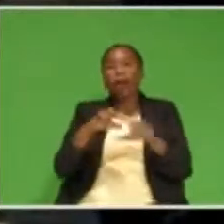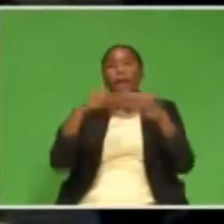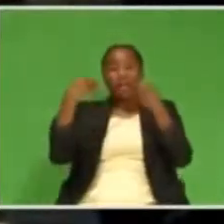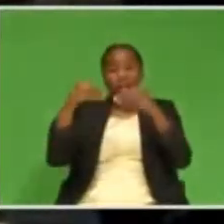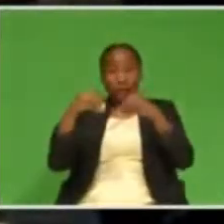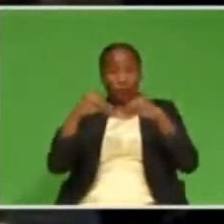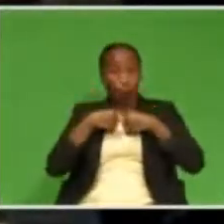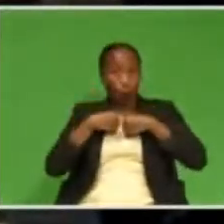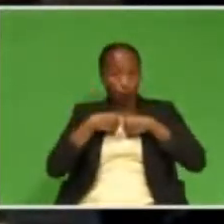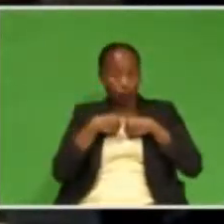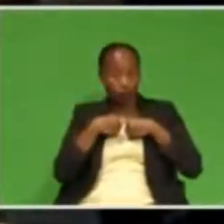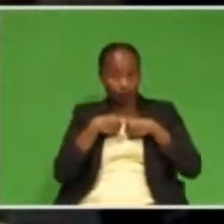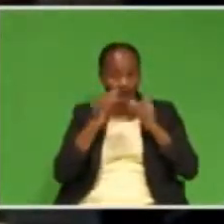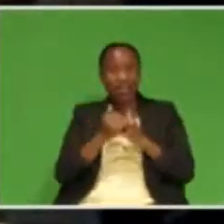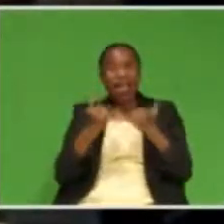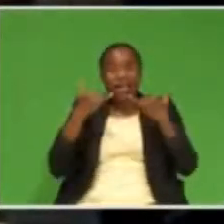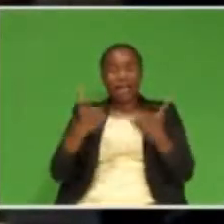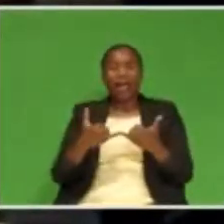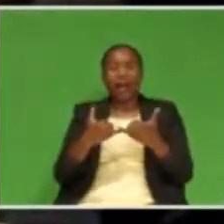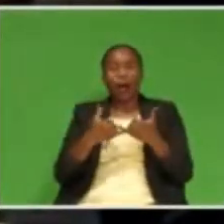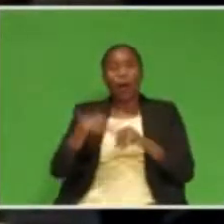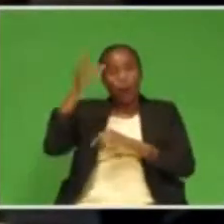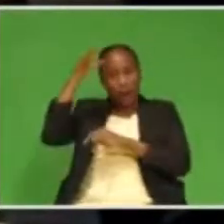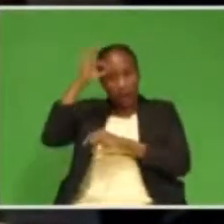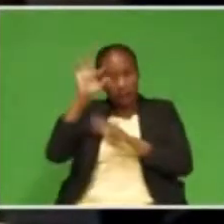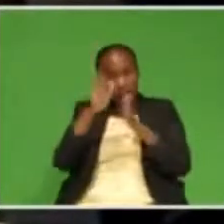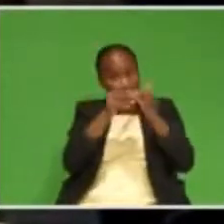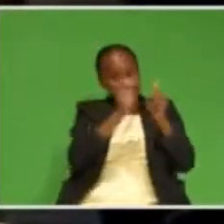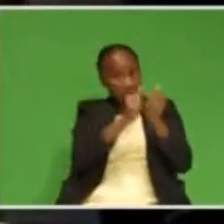Now, government, in partnership with the